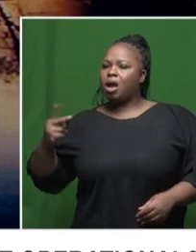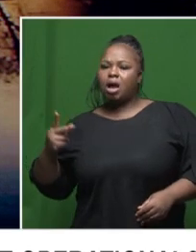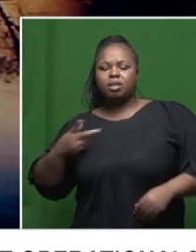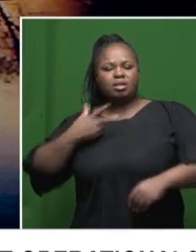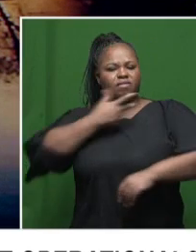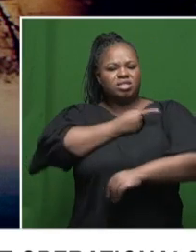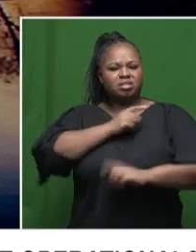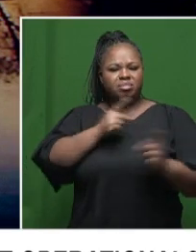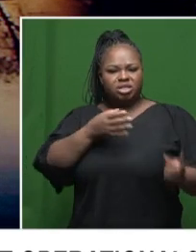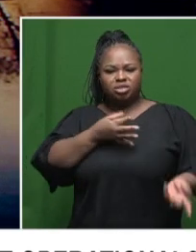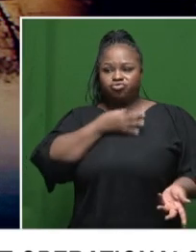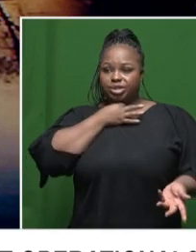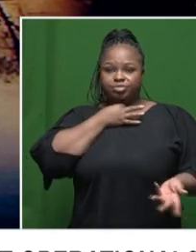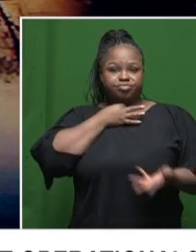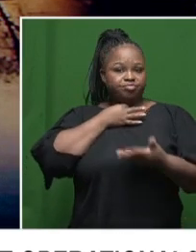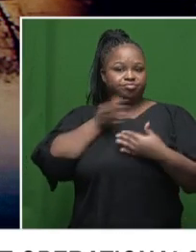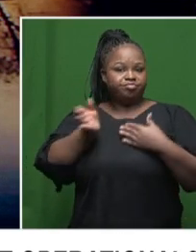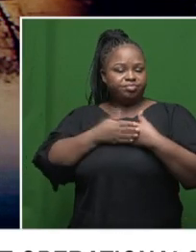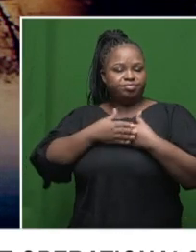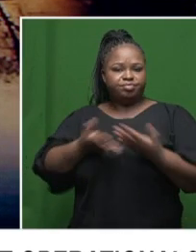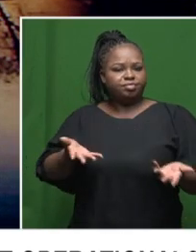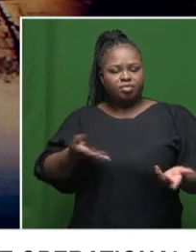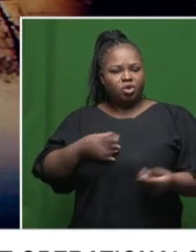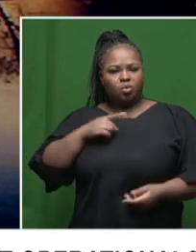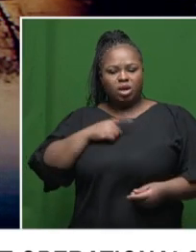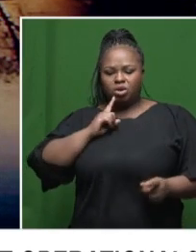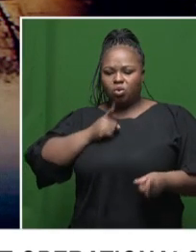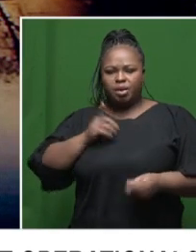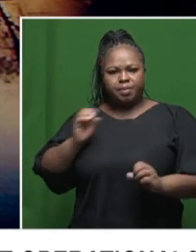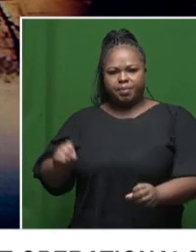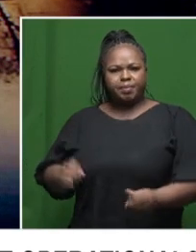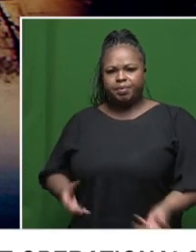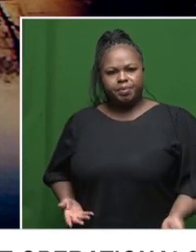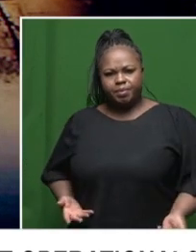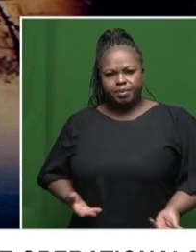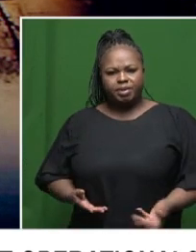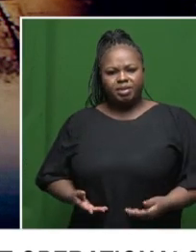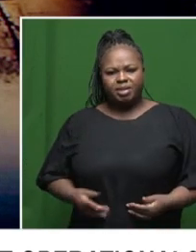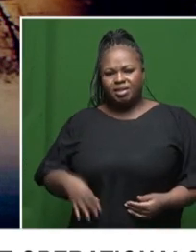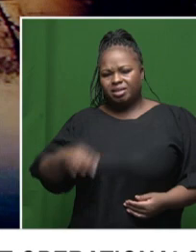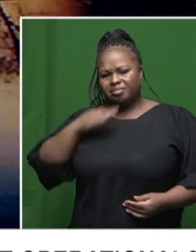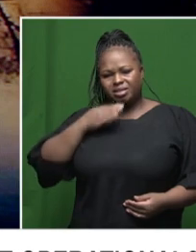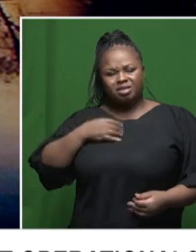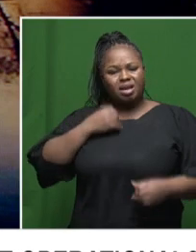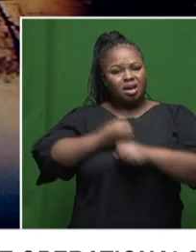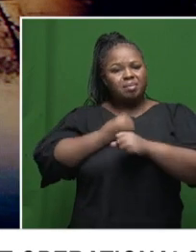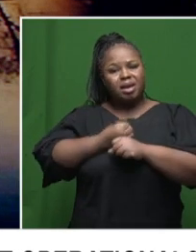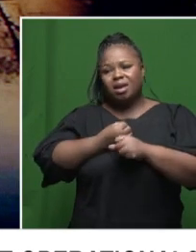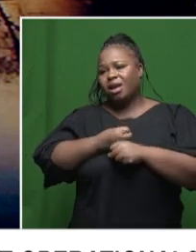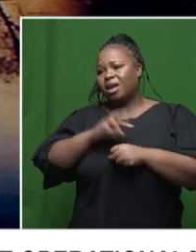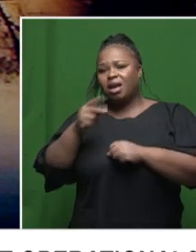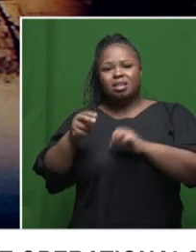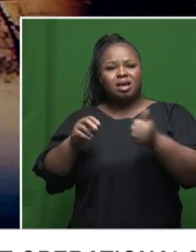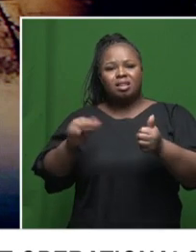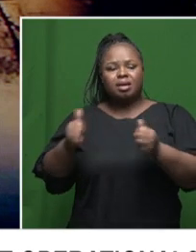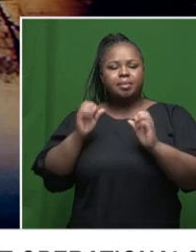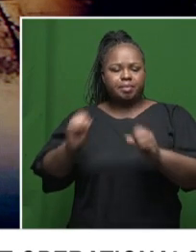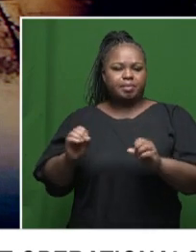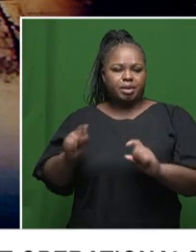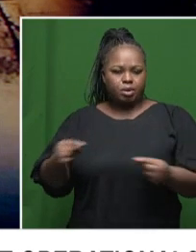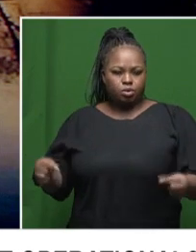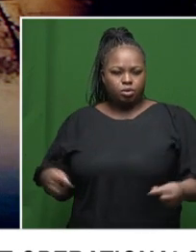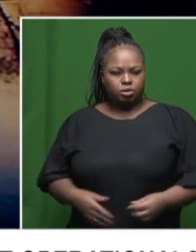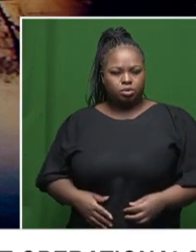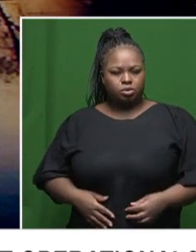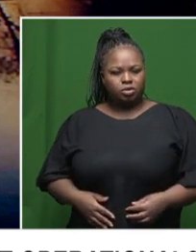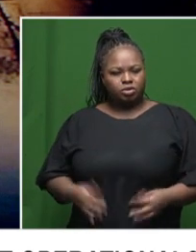the risk is it's going to close down, because if no one orders the COVID vaccine, they're never going to get to the point of making other vaccines. Are there immediate